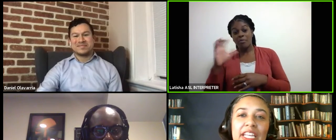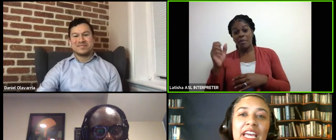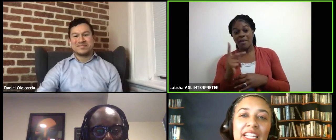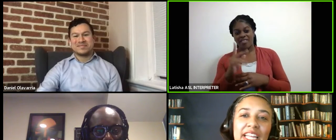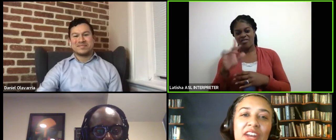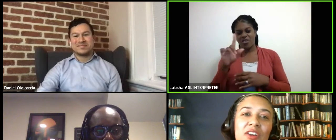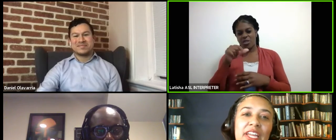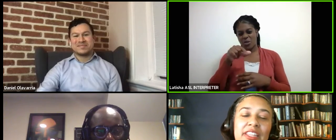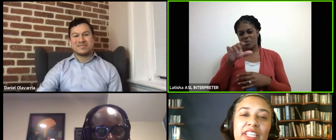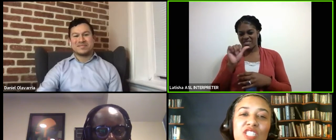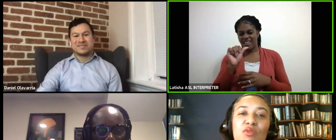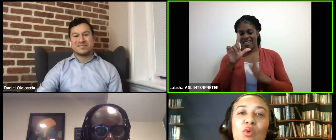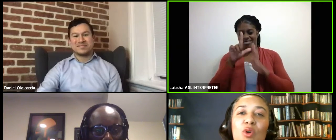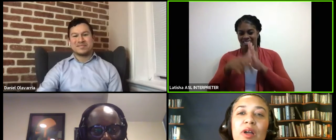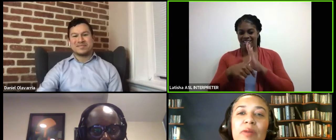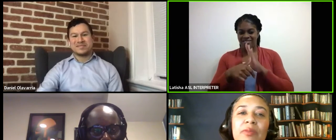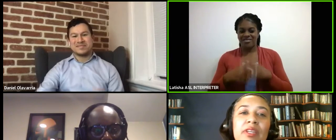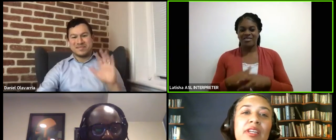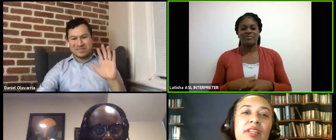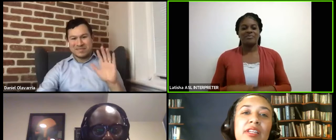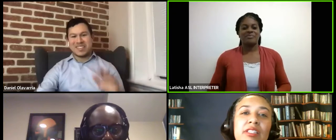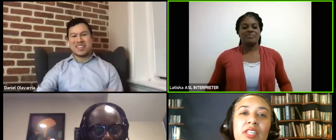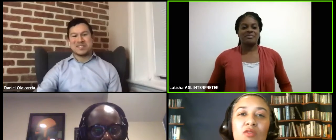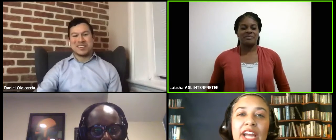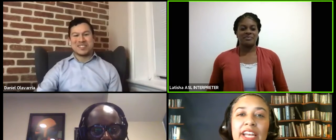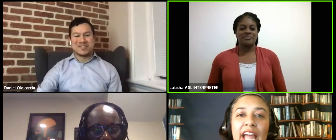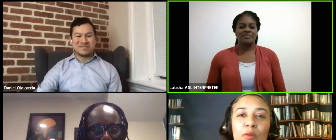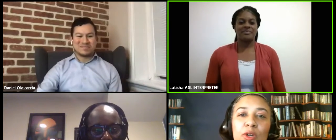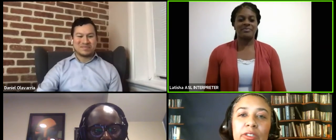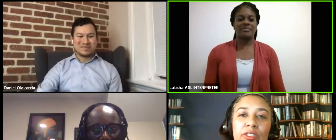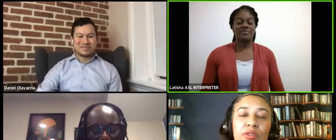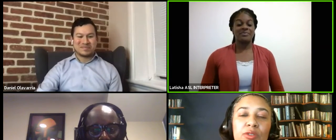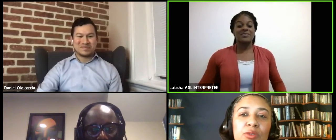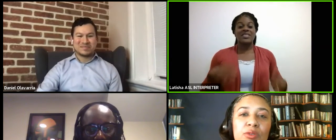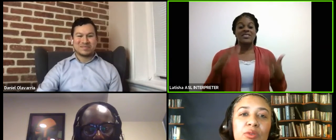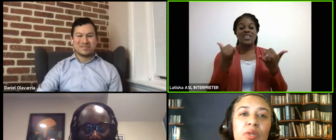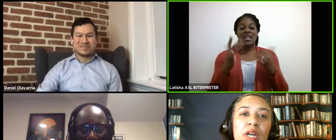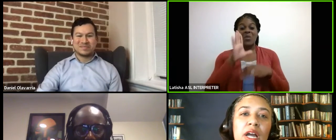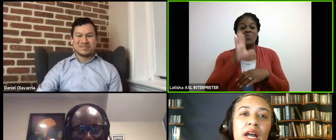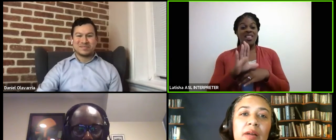period later in this forum. So right now we're going to